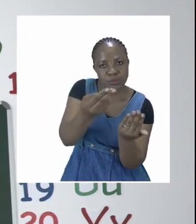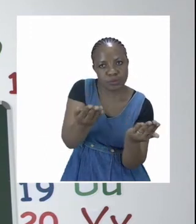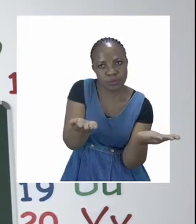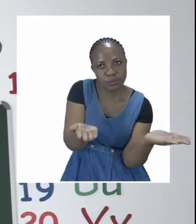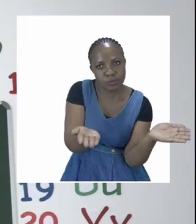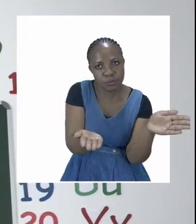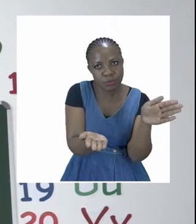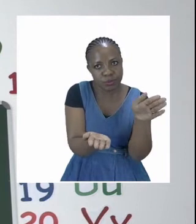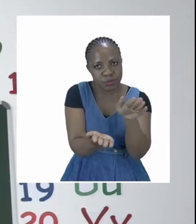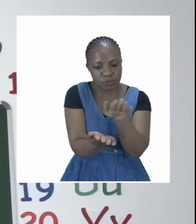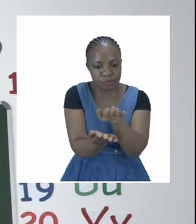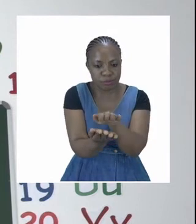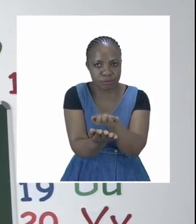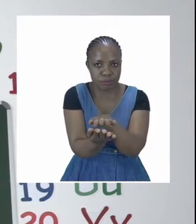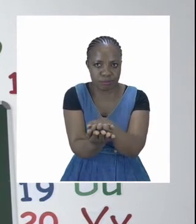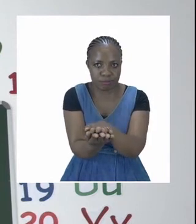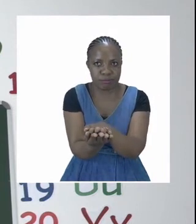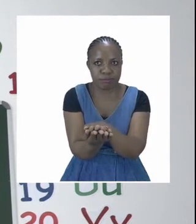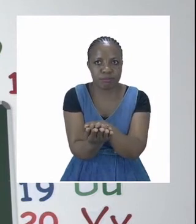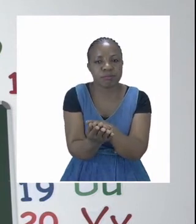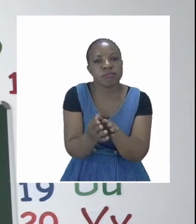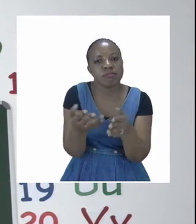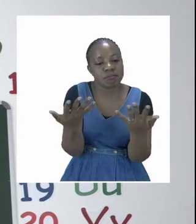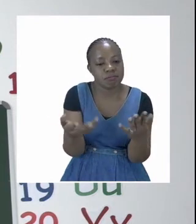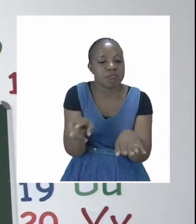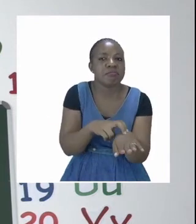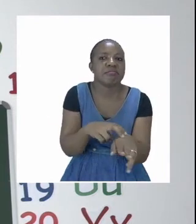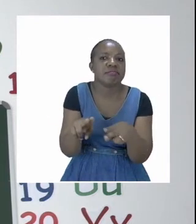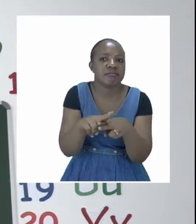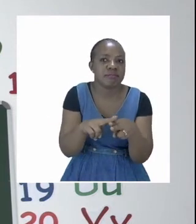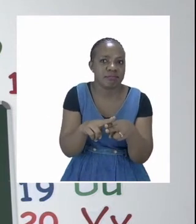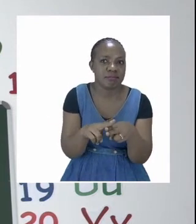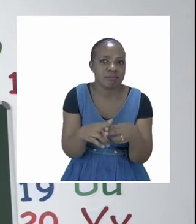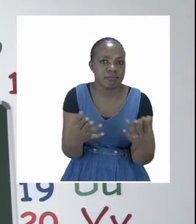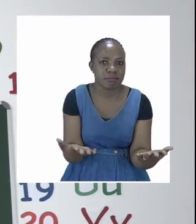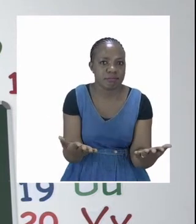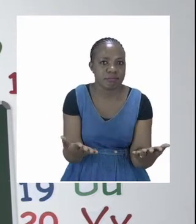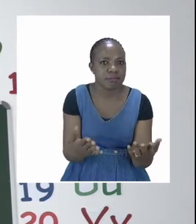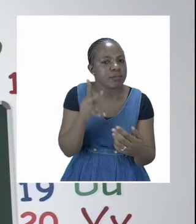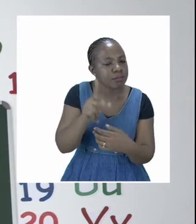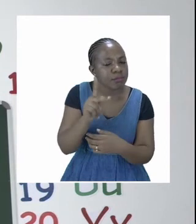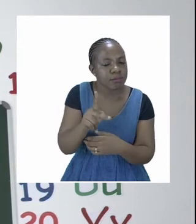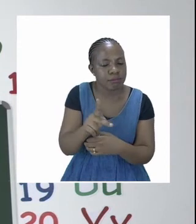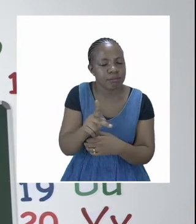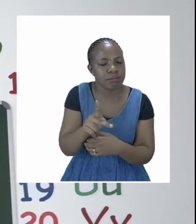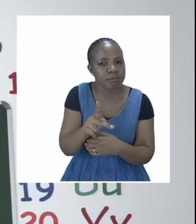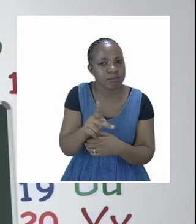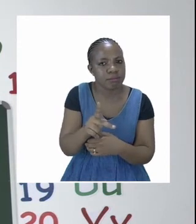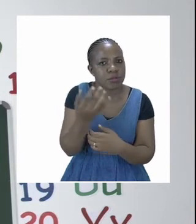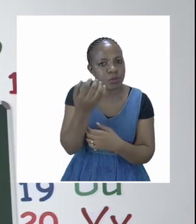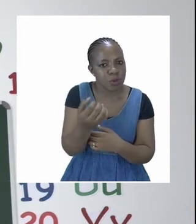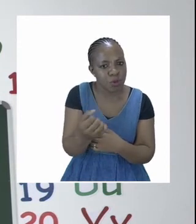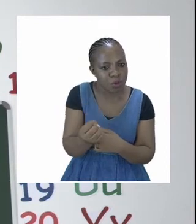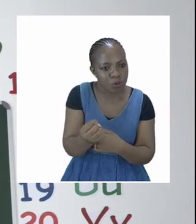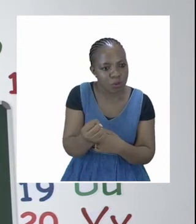it for ready to use. But there is more. We are also available on